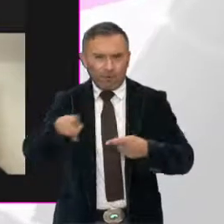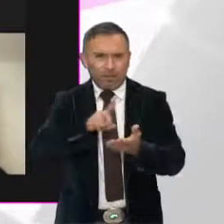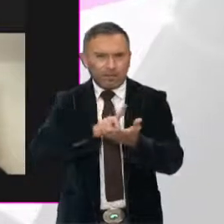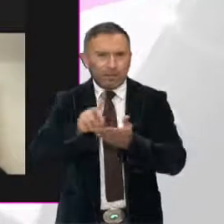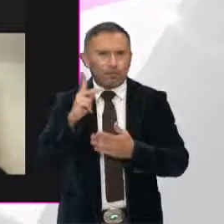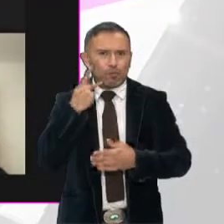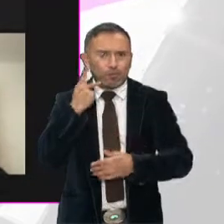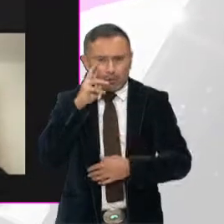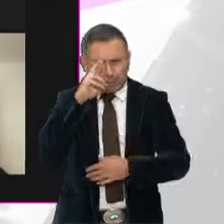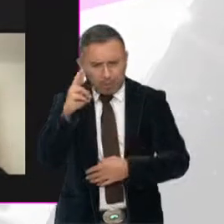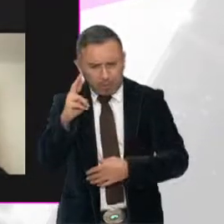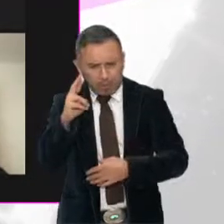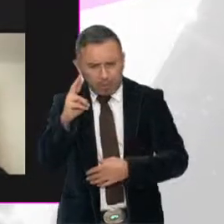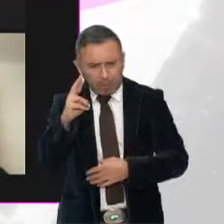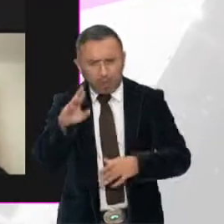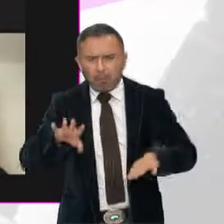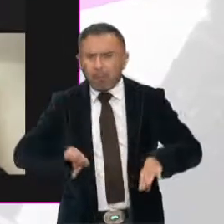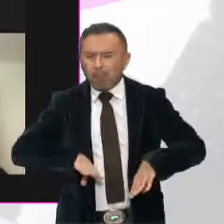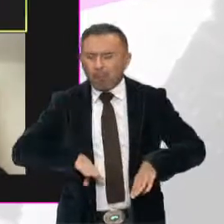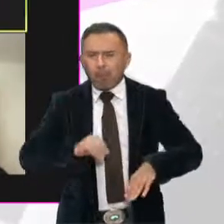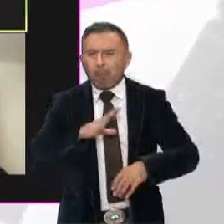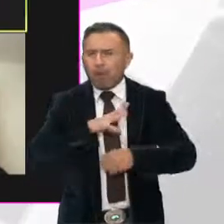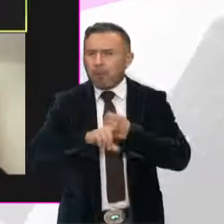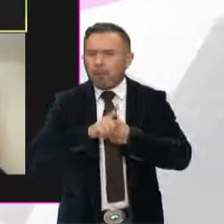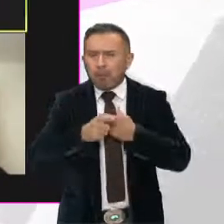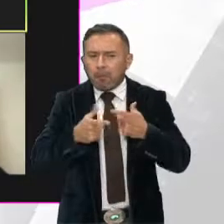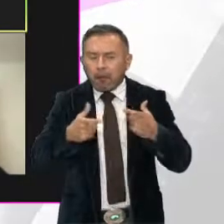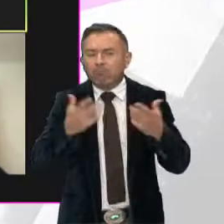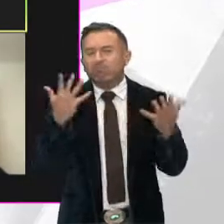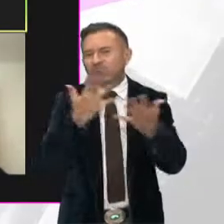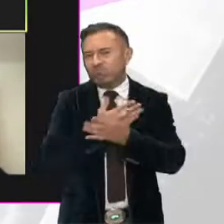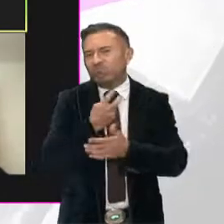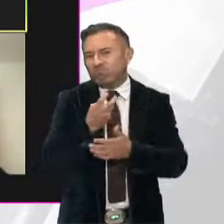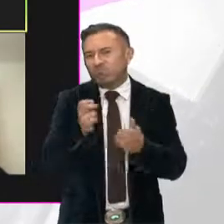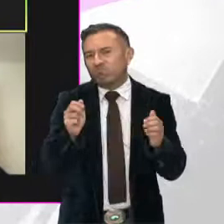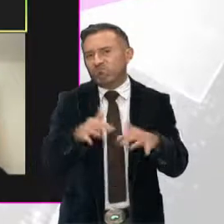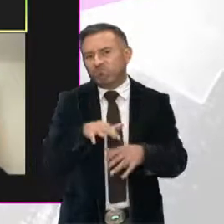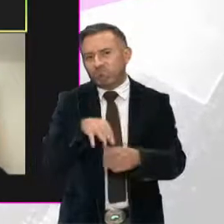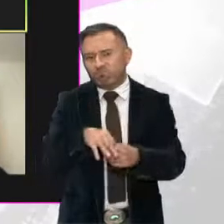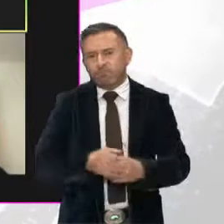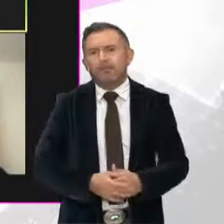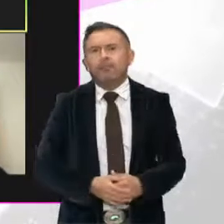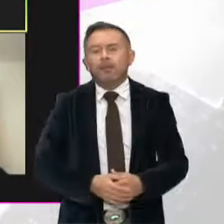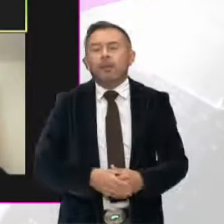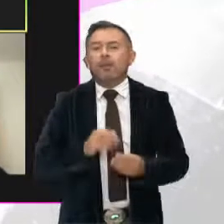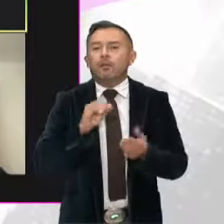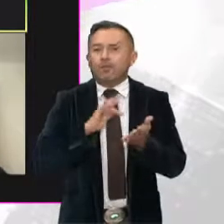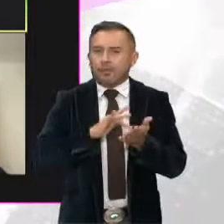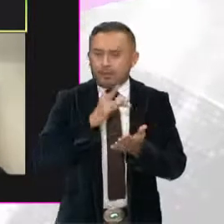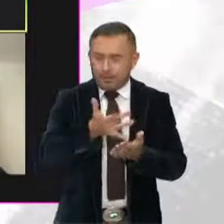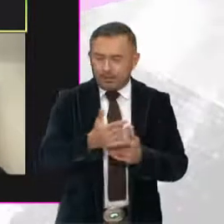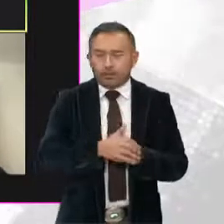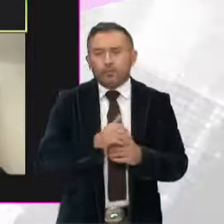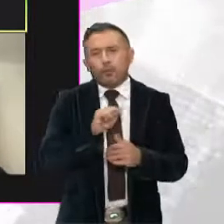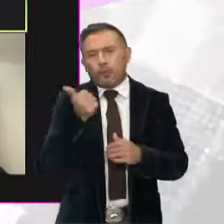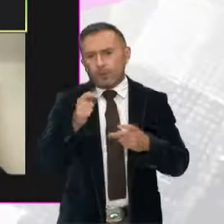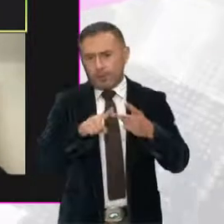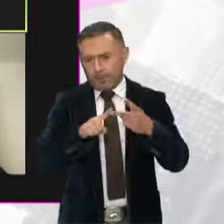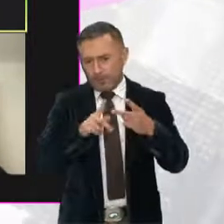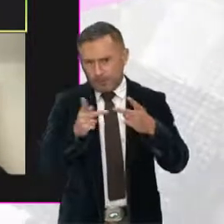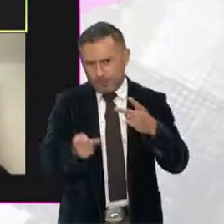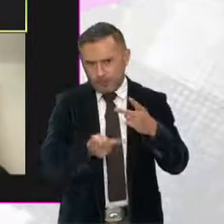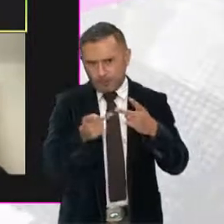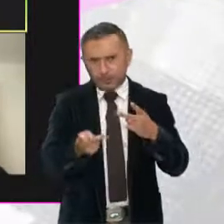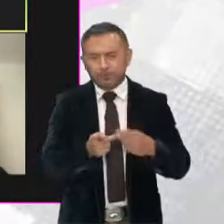of political rights for elections. Thank you very much. The second